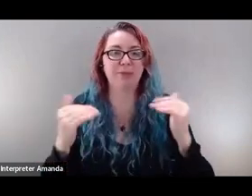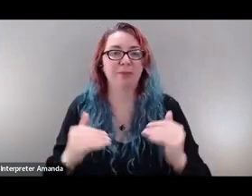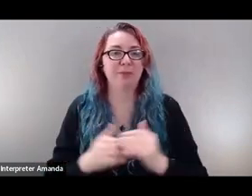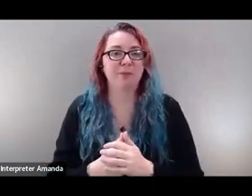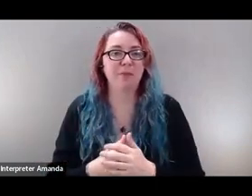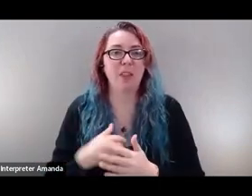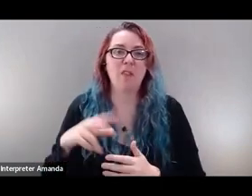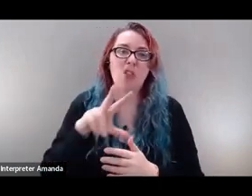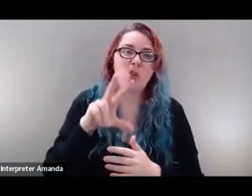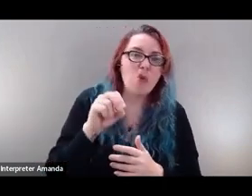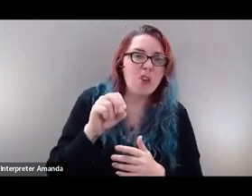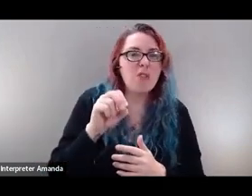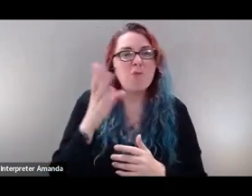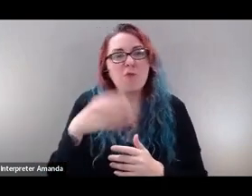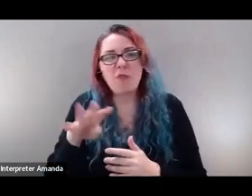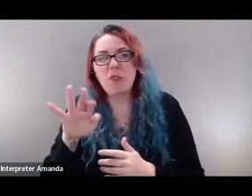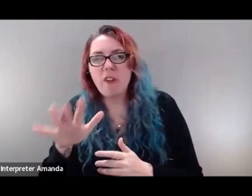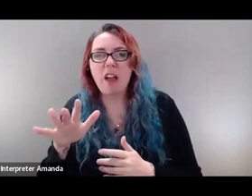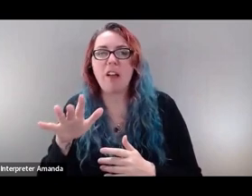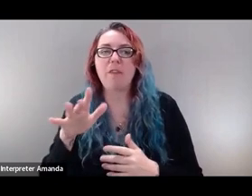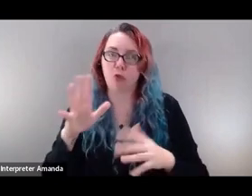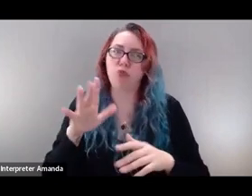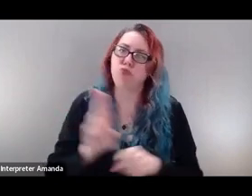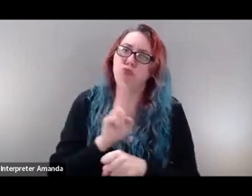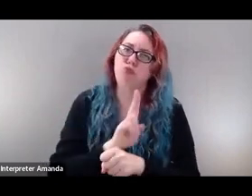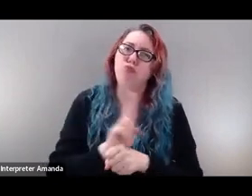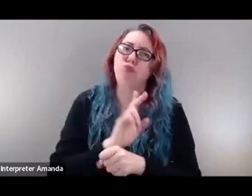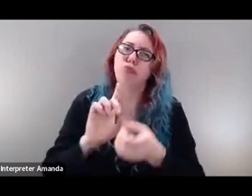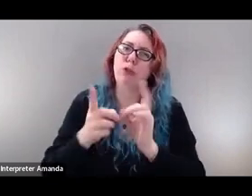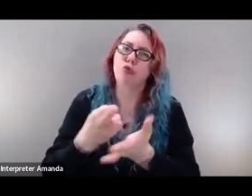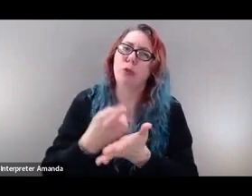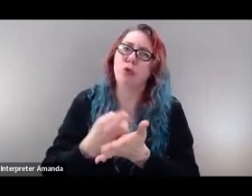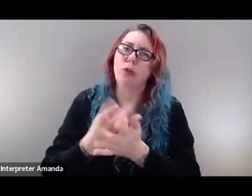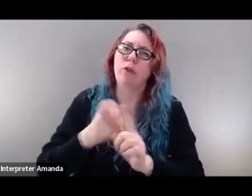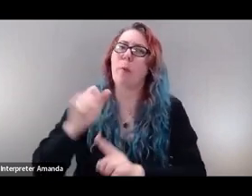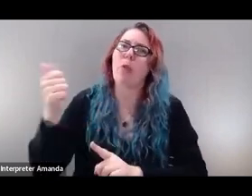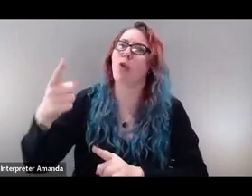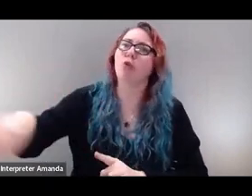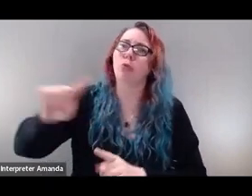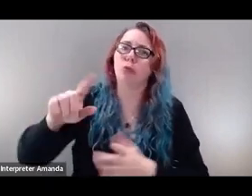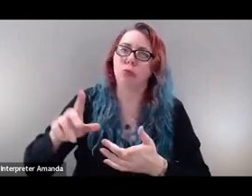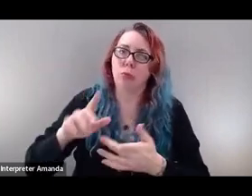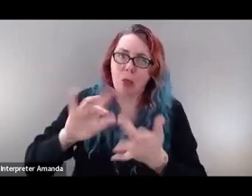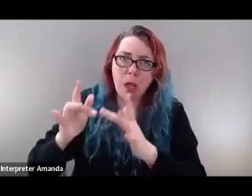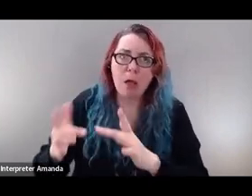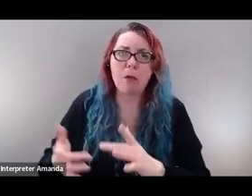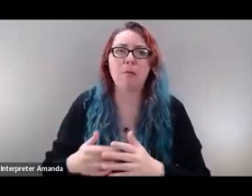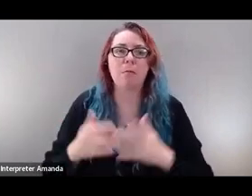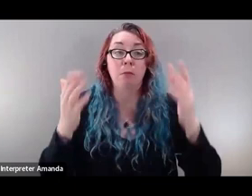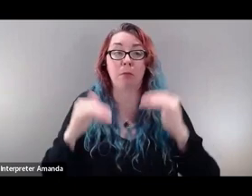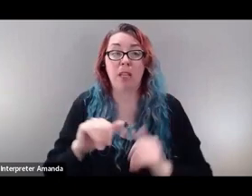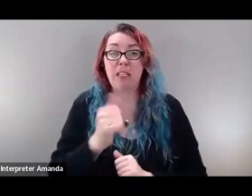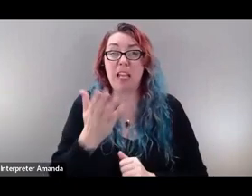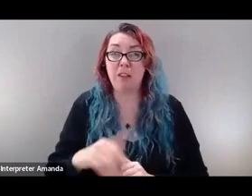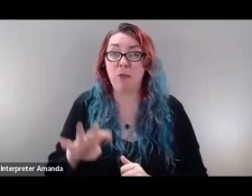an organization from the art sector. And 10 out of 45 felt